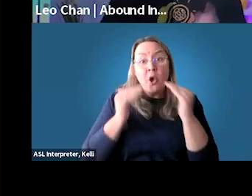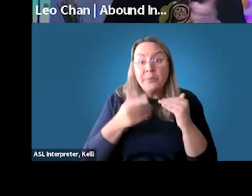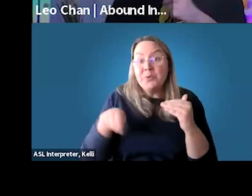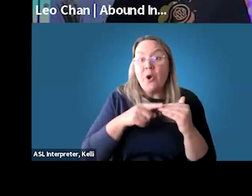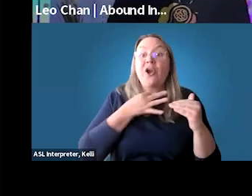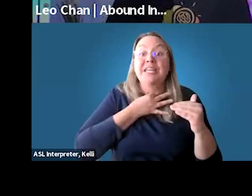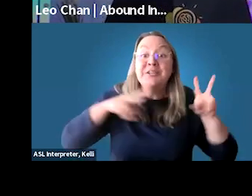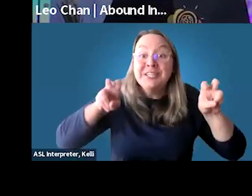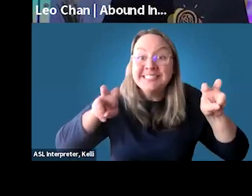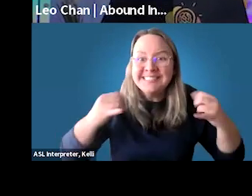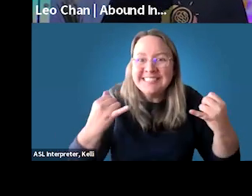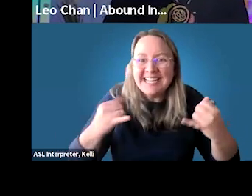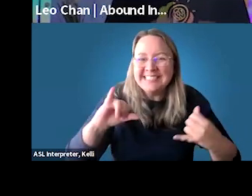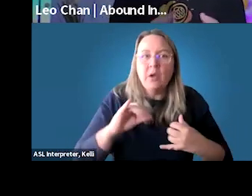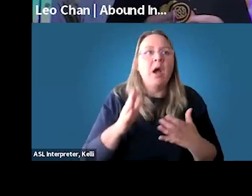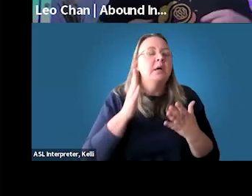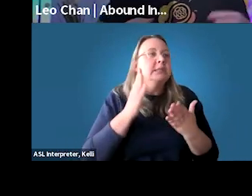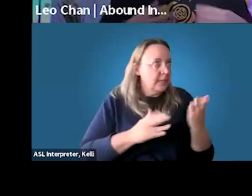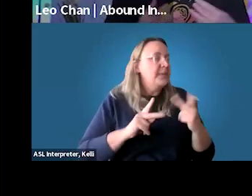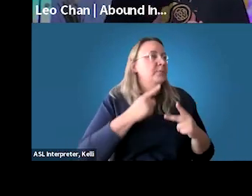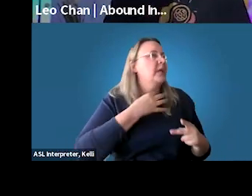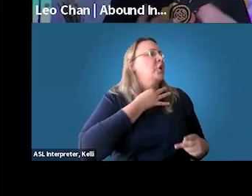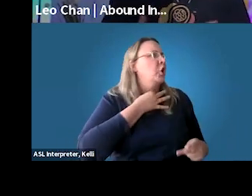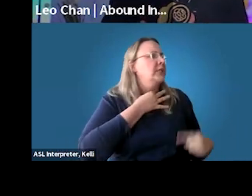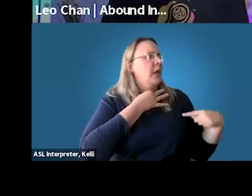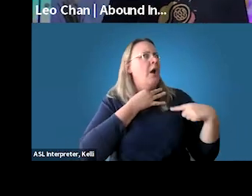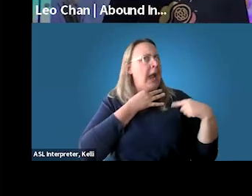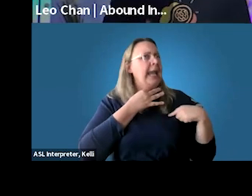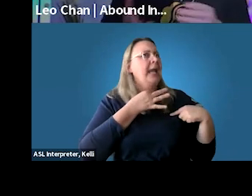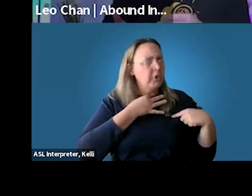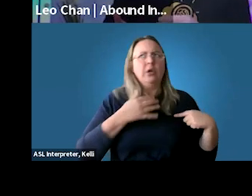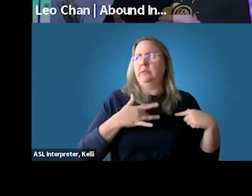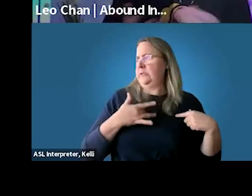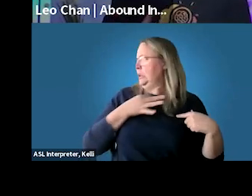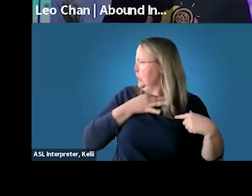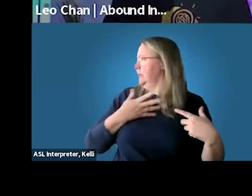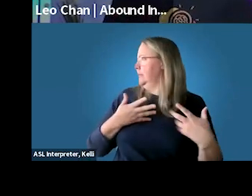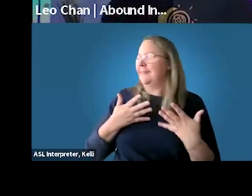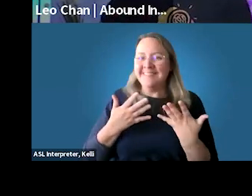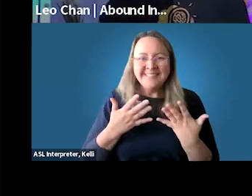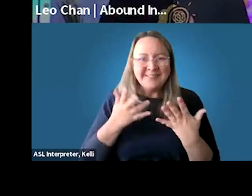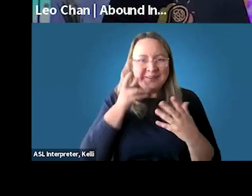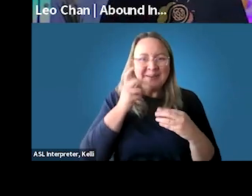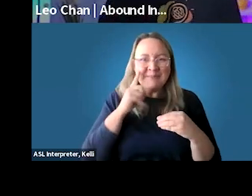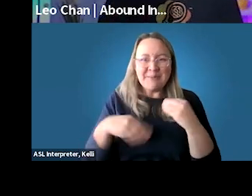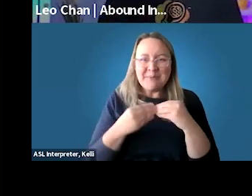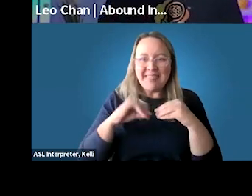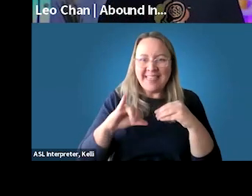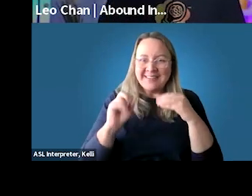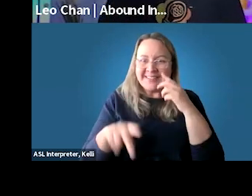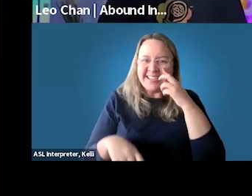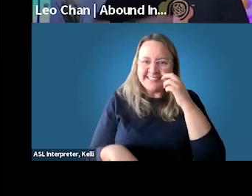curious. I actually did see some folks say that they're curious today. So that's great because you're on a workshop on curiosity. All right.